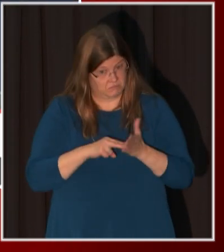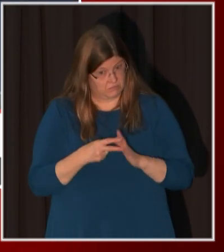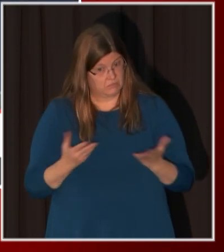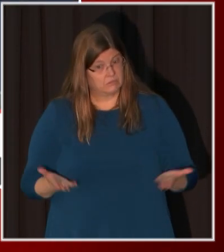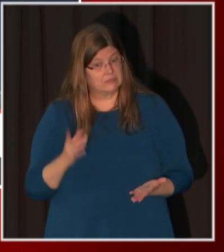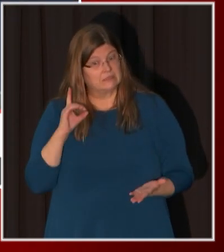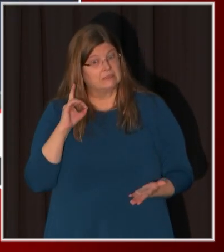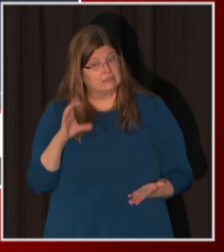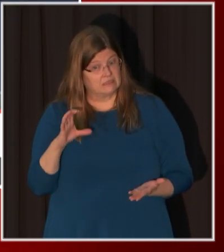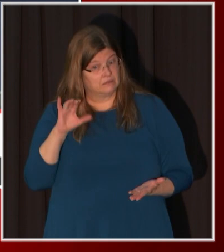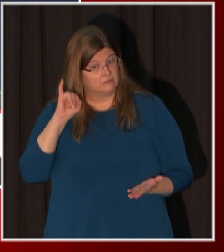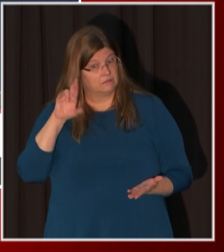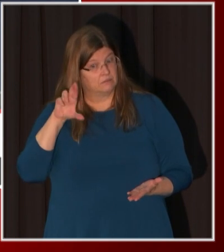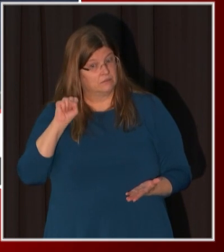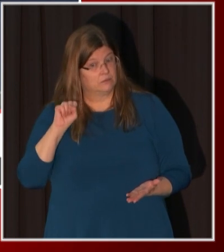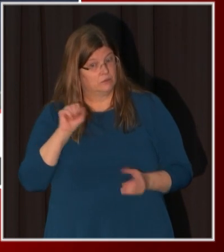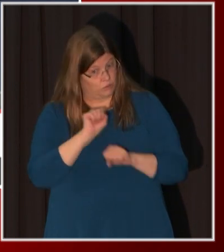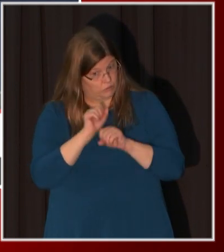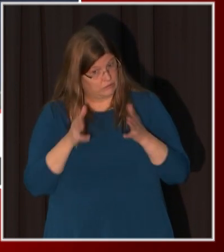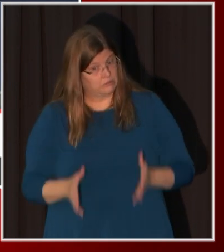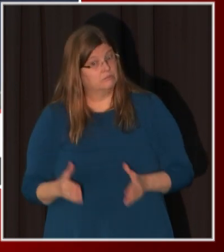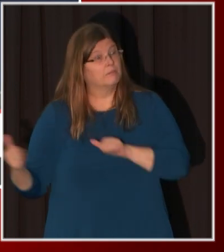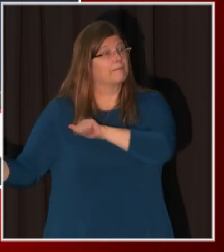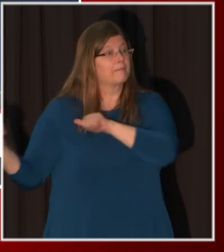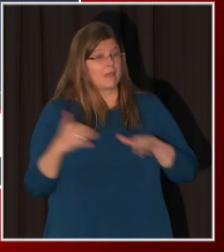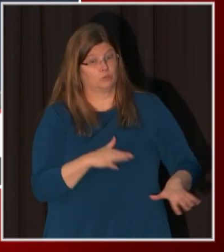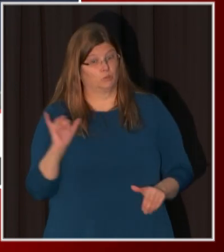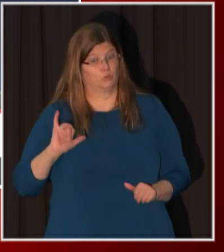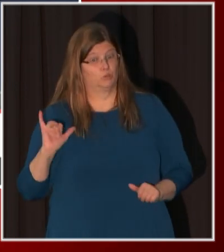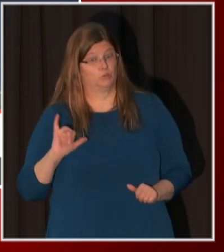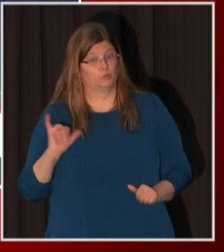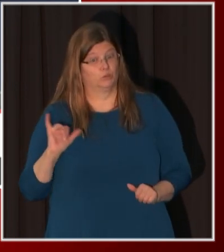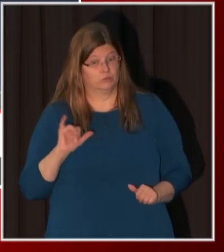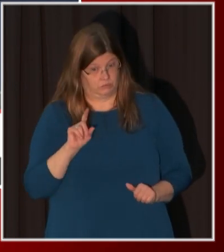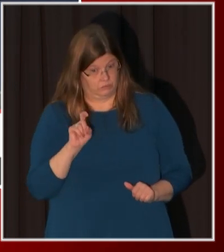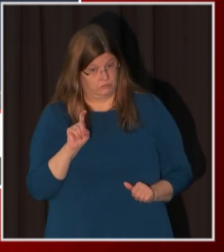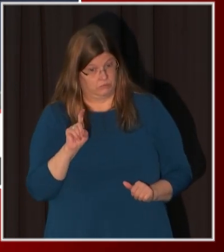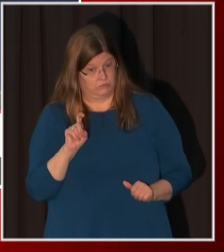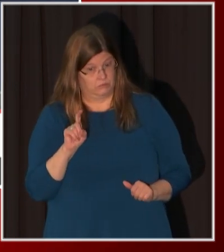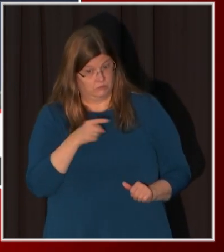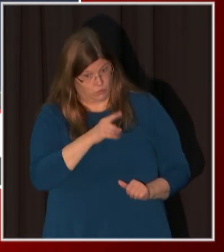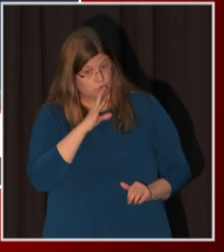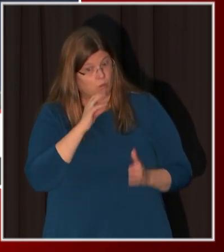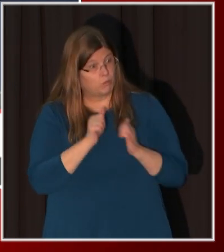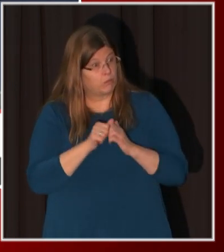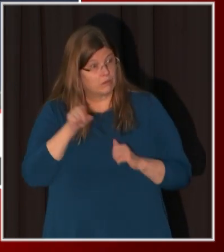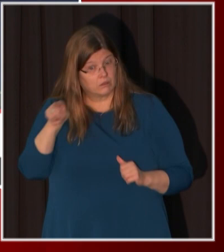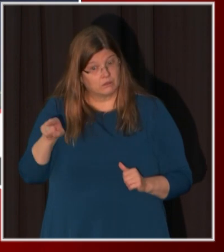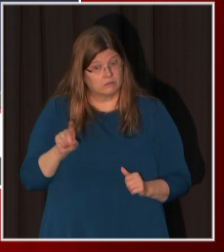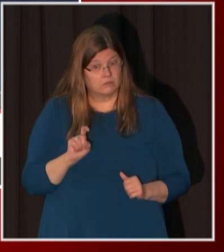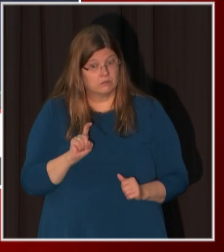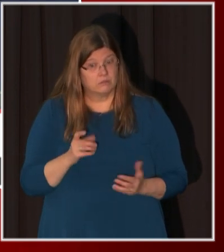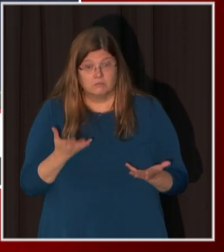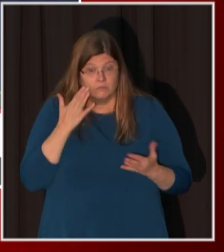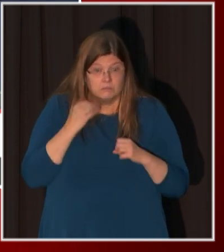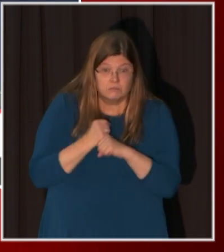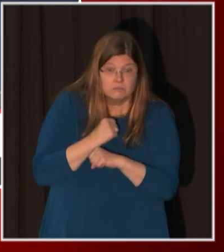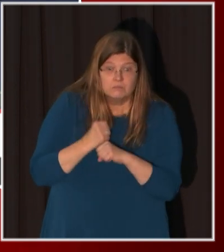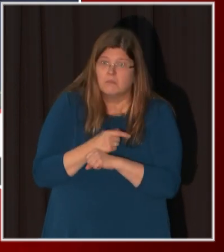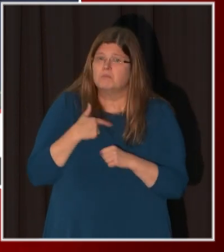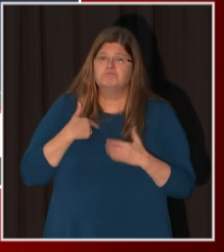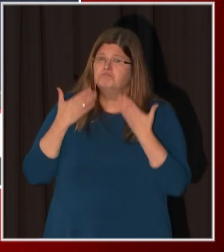OPM about that? Do you have any concerns? Do you know numbers of workers coming back to I don't,